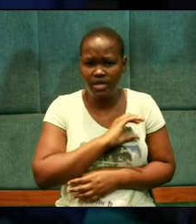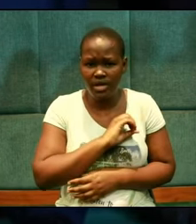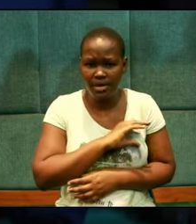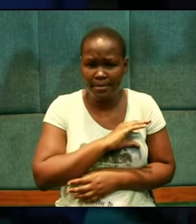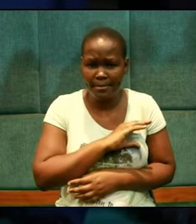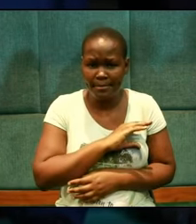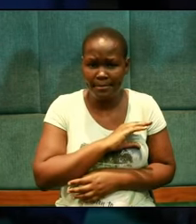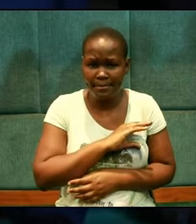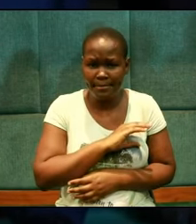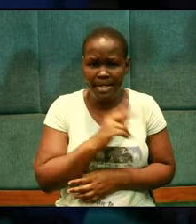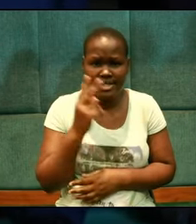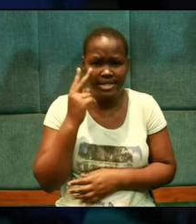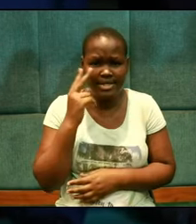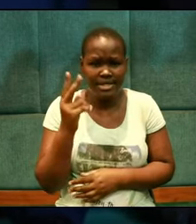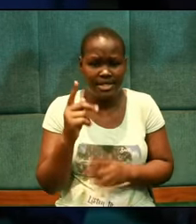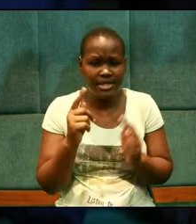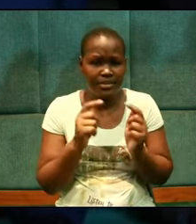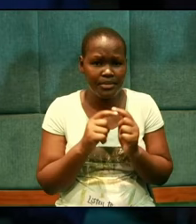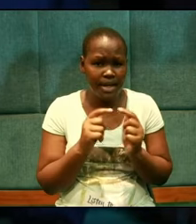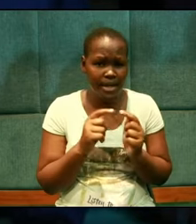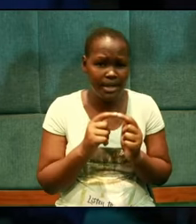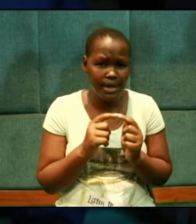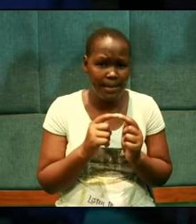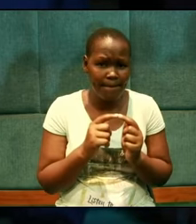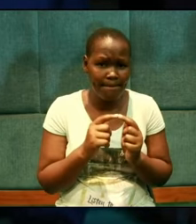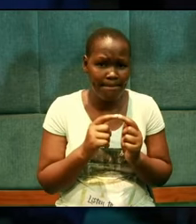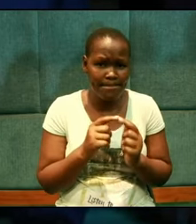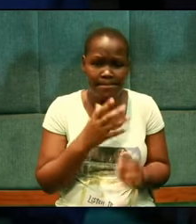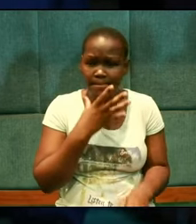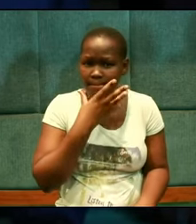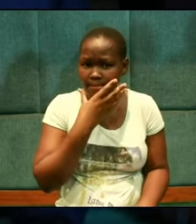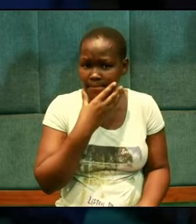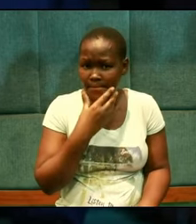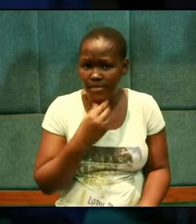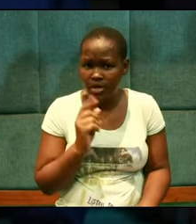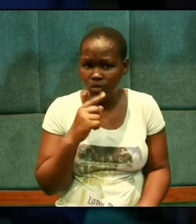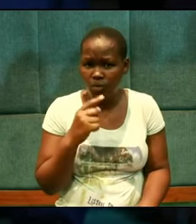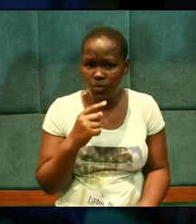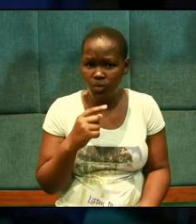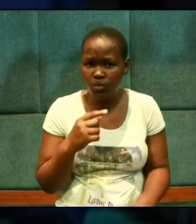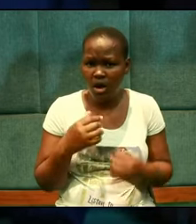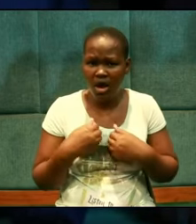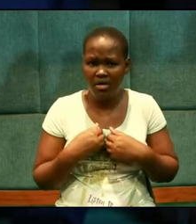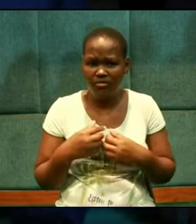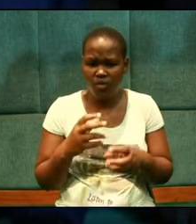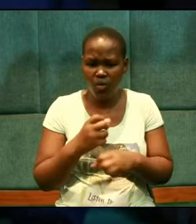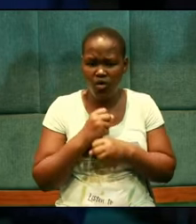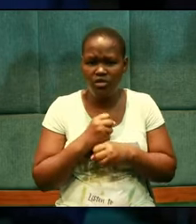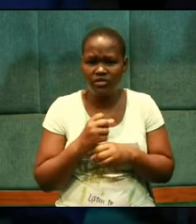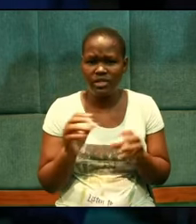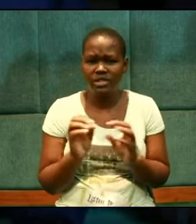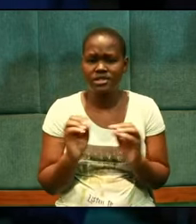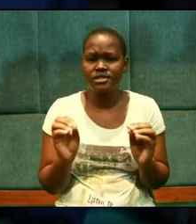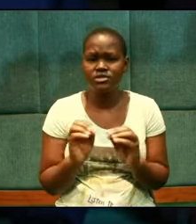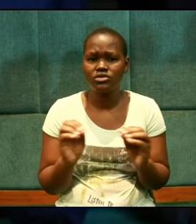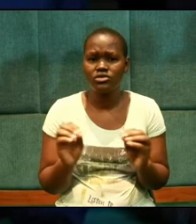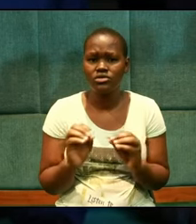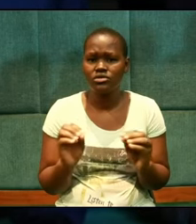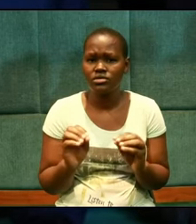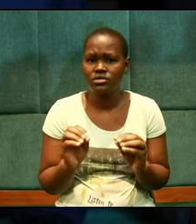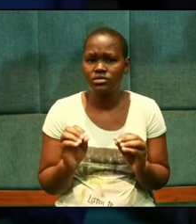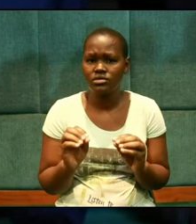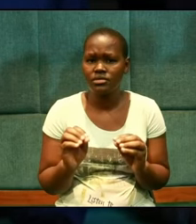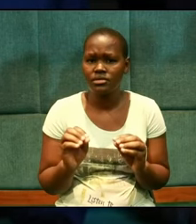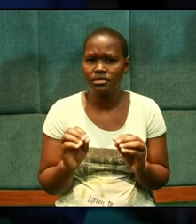they see the pain within the family. Many of them are losing confidence in this divine institution, my Father. But I